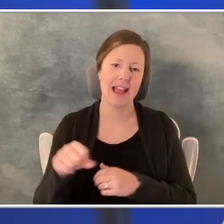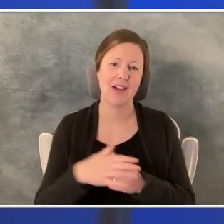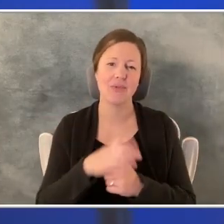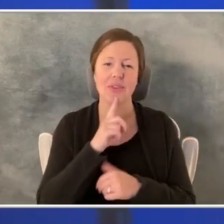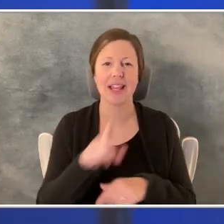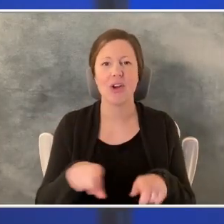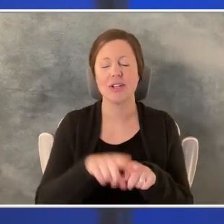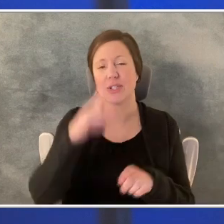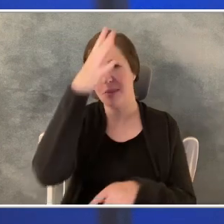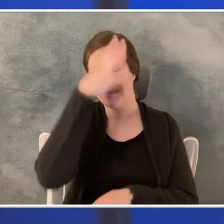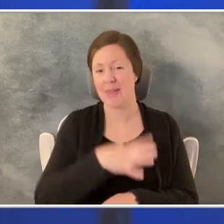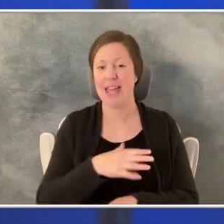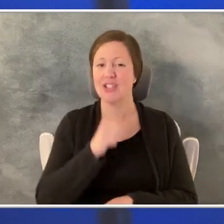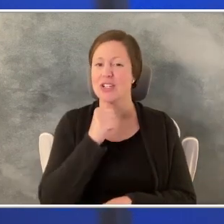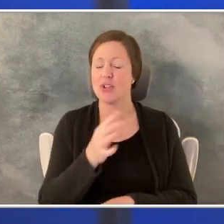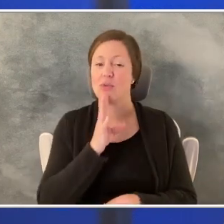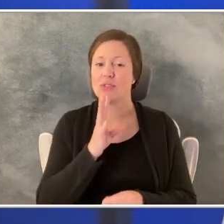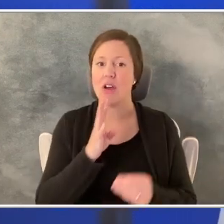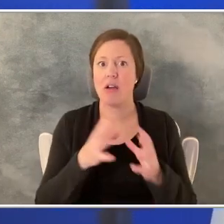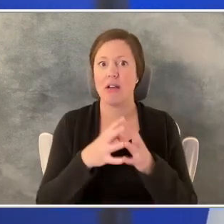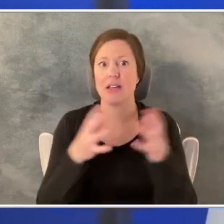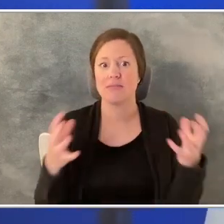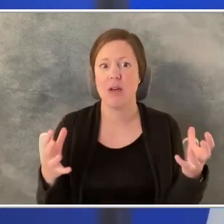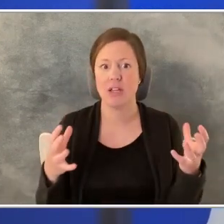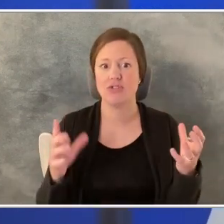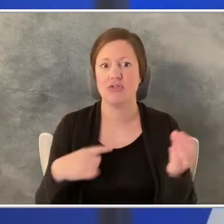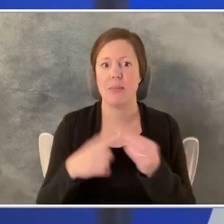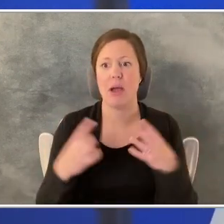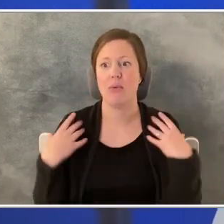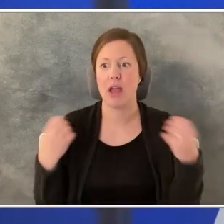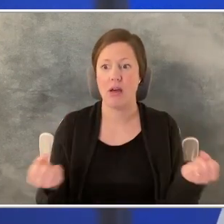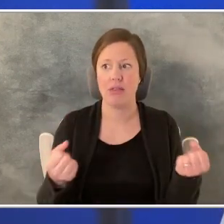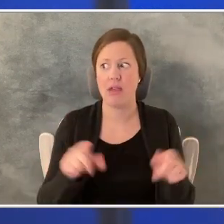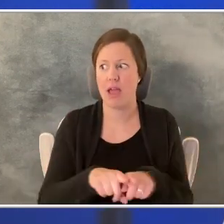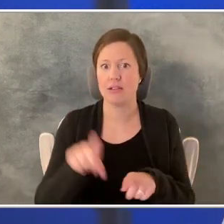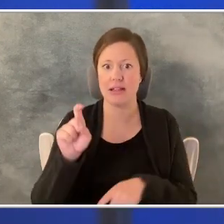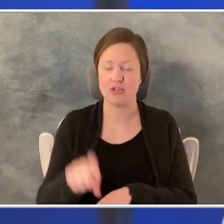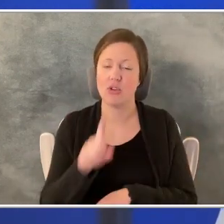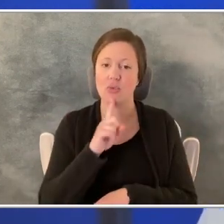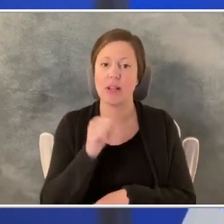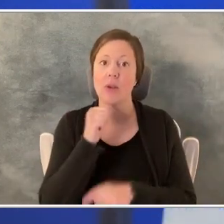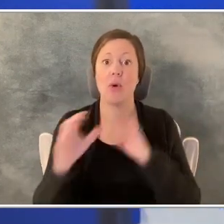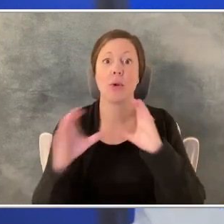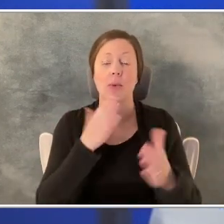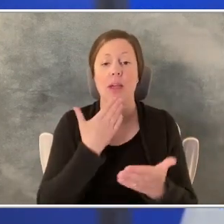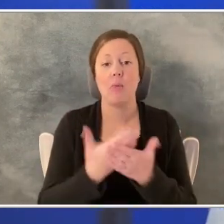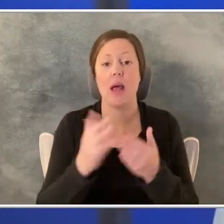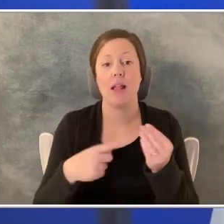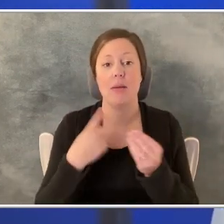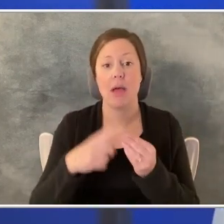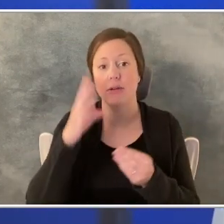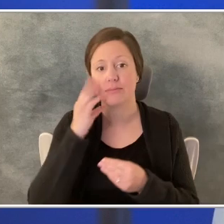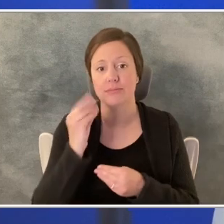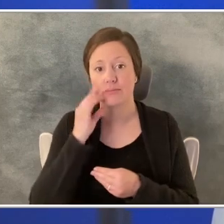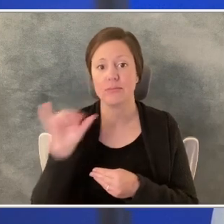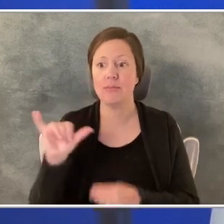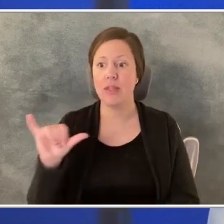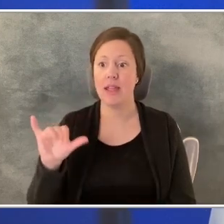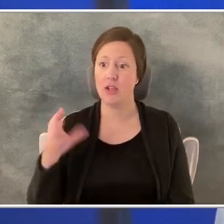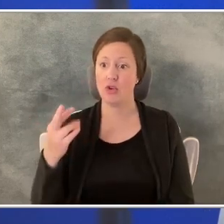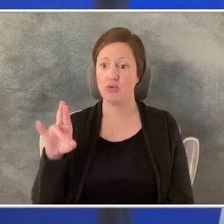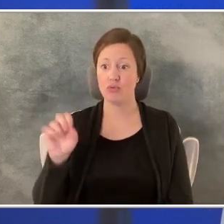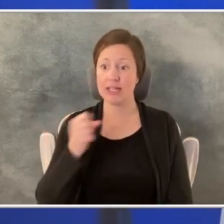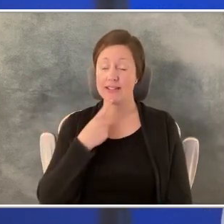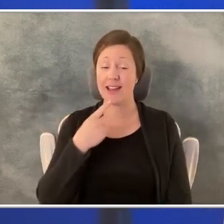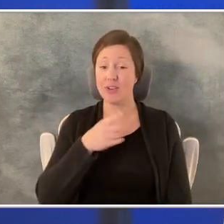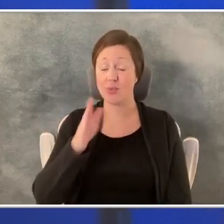as much, I think, about their health as they should. We don't communicate well with each other about what we're going through, towards the point that Chris made earlier. You never know what somebody's going